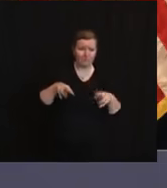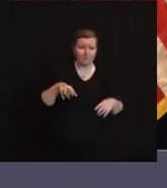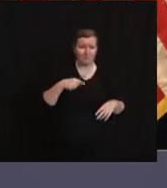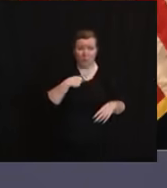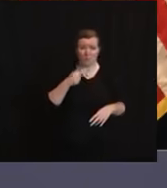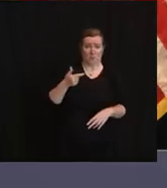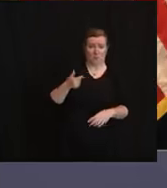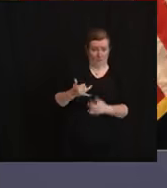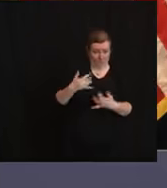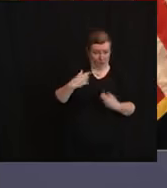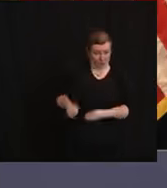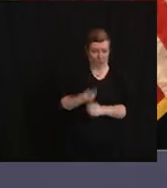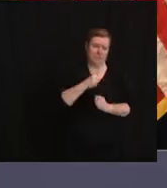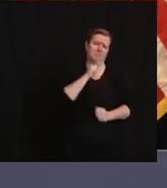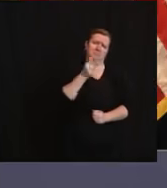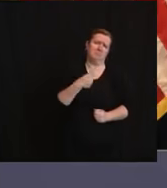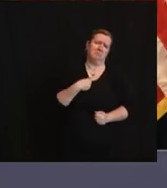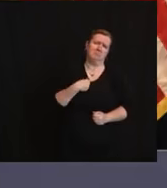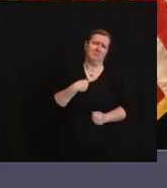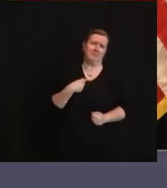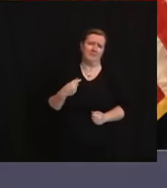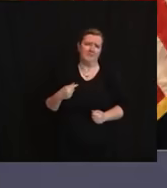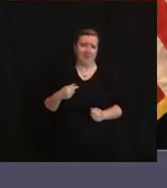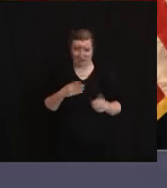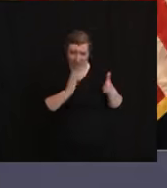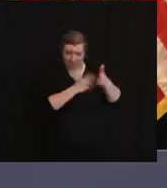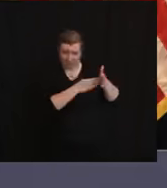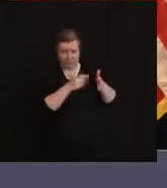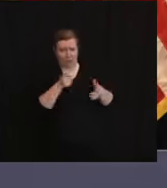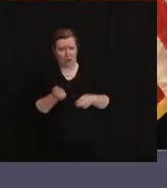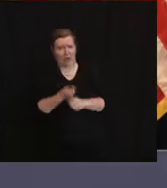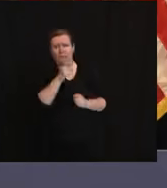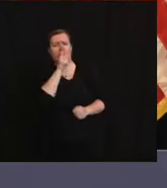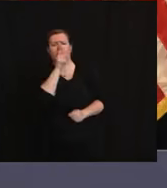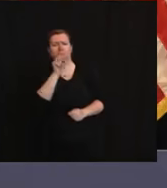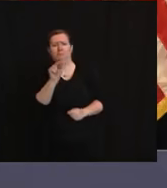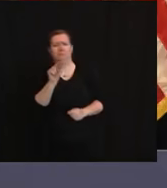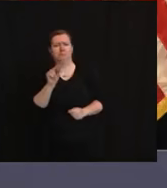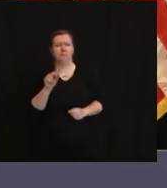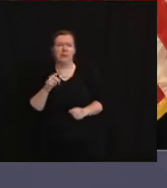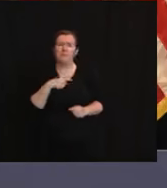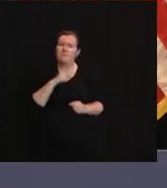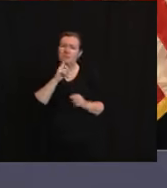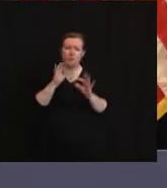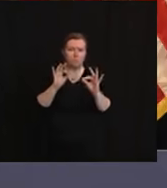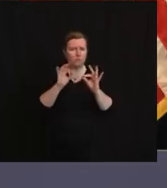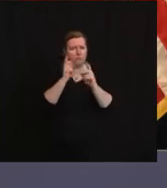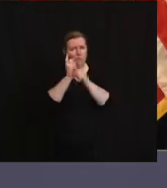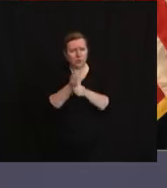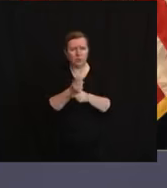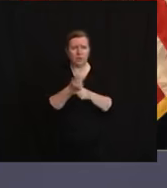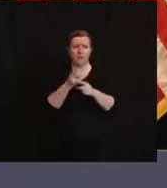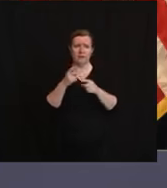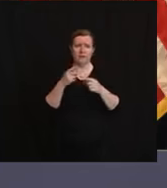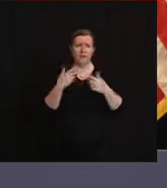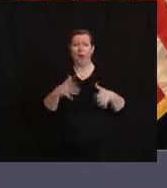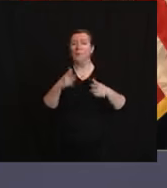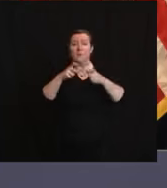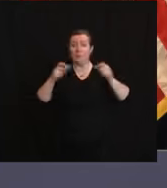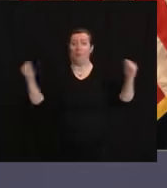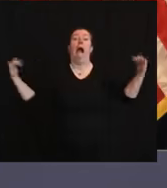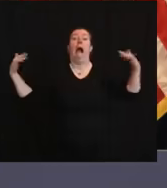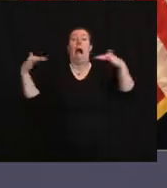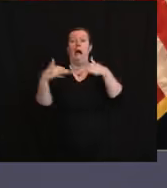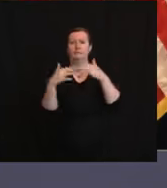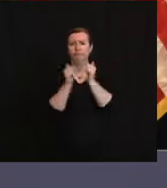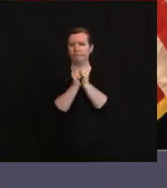got nothing against golf, but we got to make sure that we do this right and that we don't have people congregating inappropriately. But again, it's something